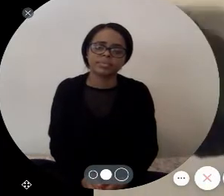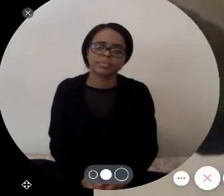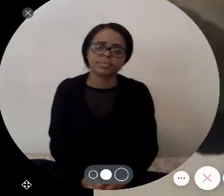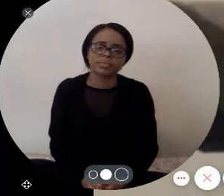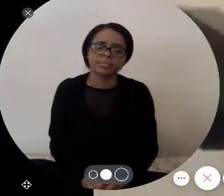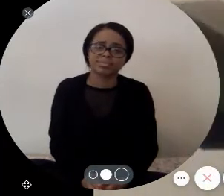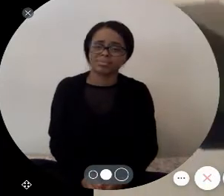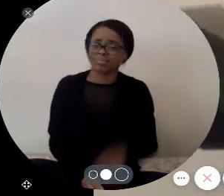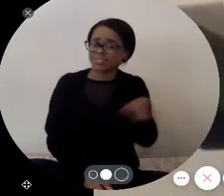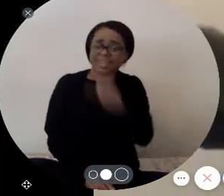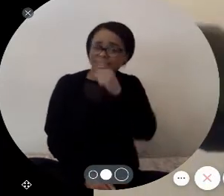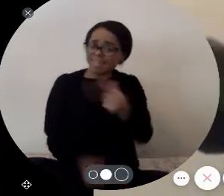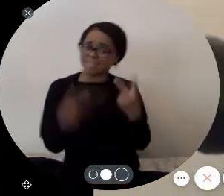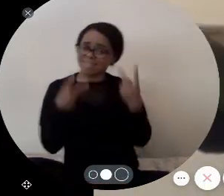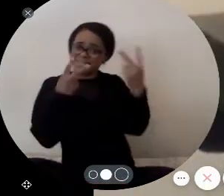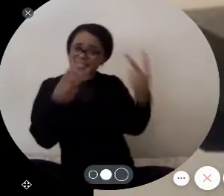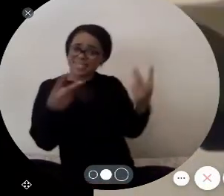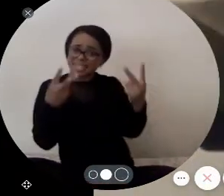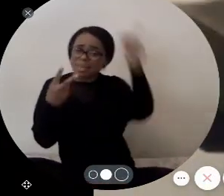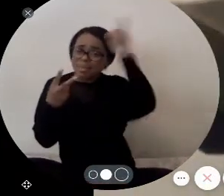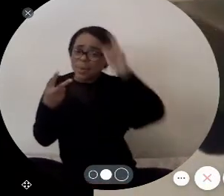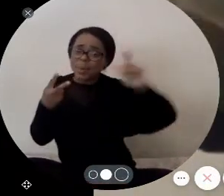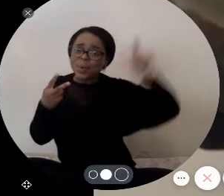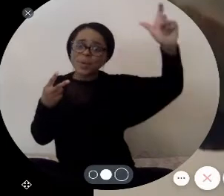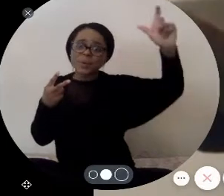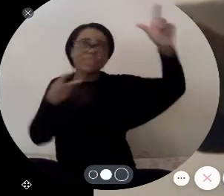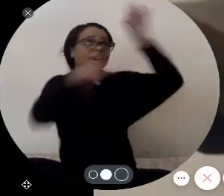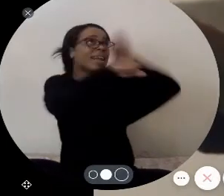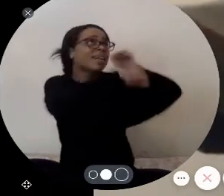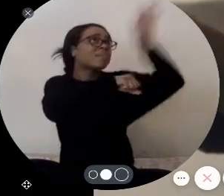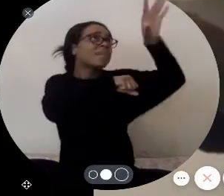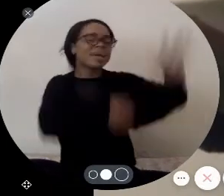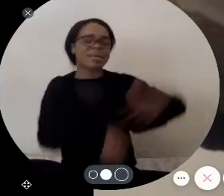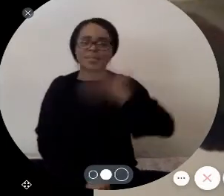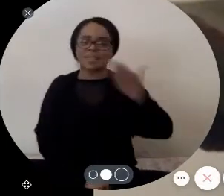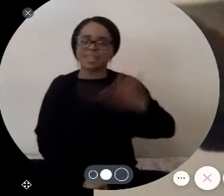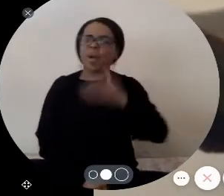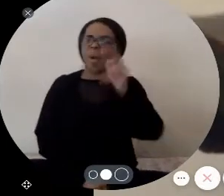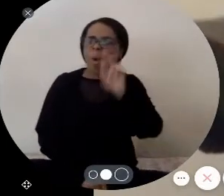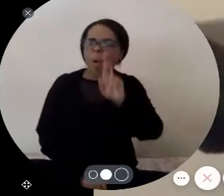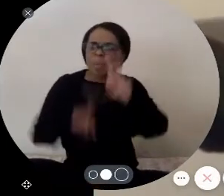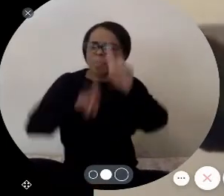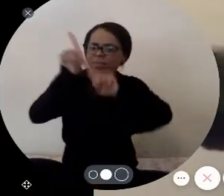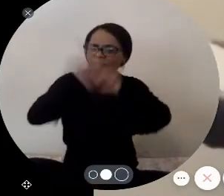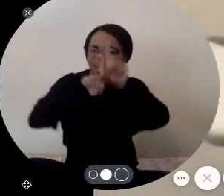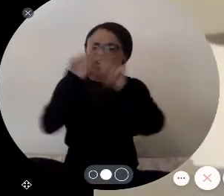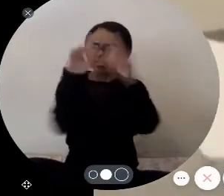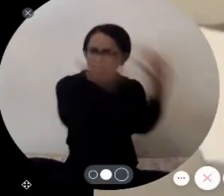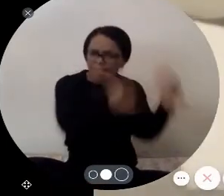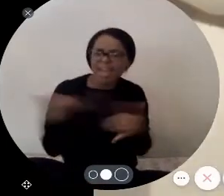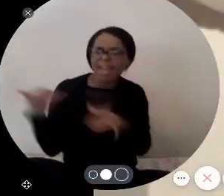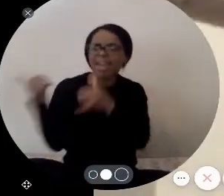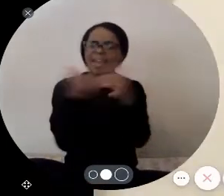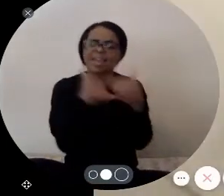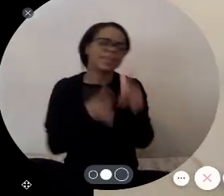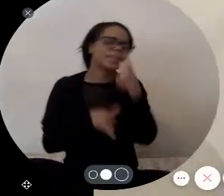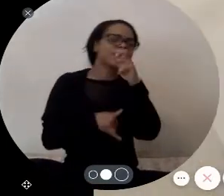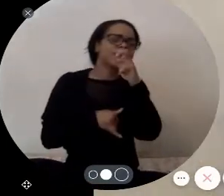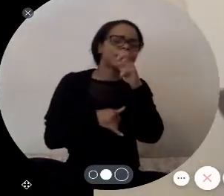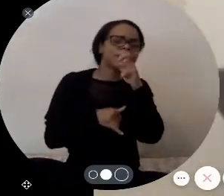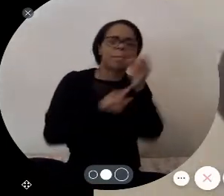She didn't visit the moon to try to make him grin or play games with the stars, seeing who would